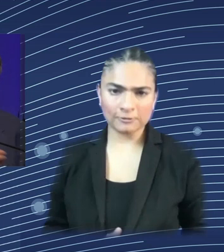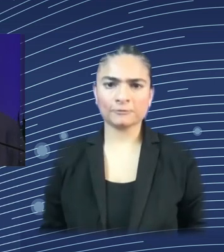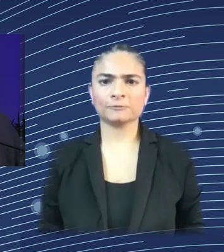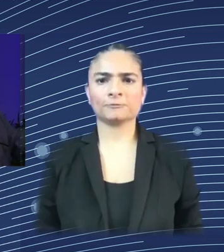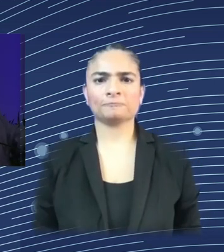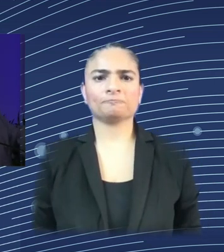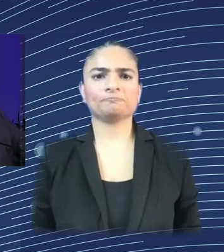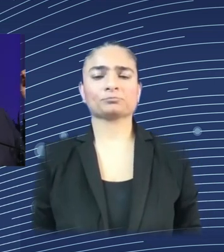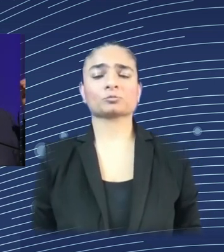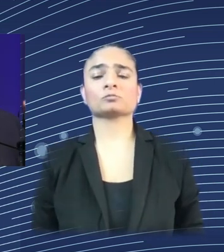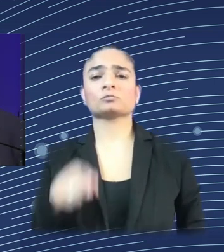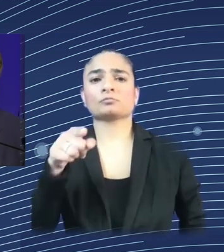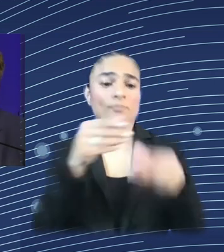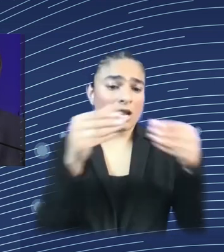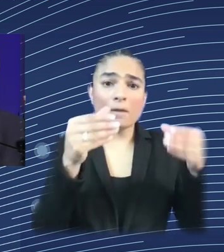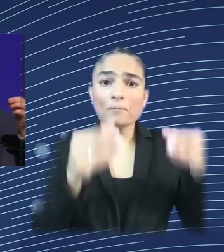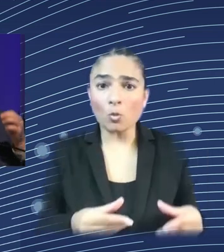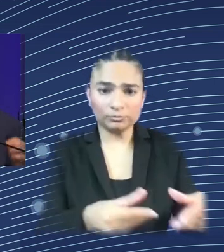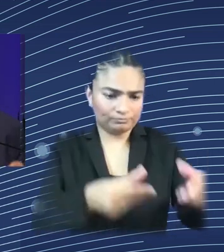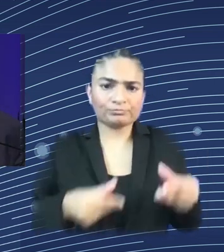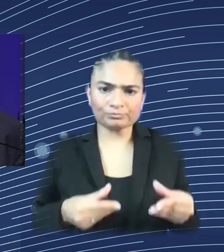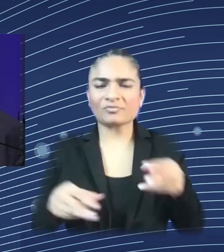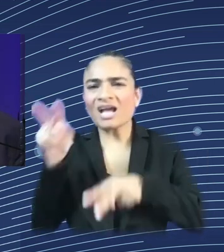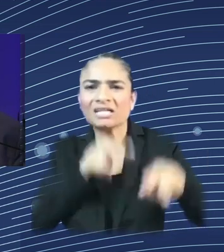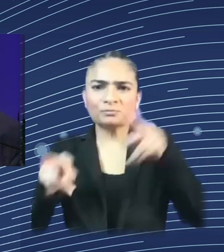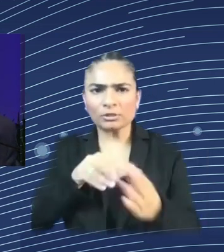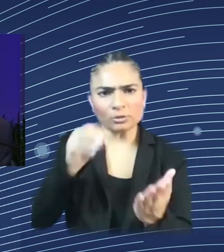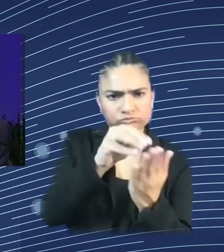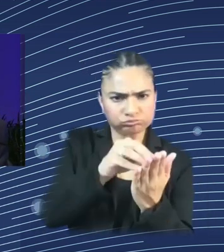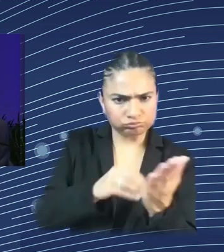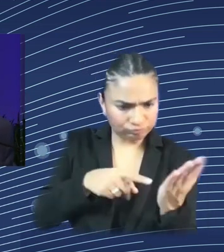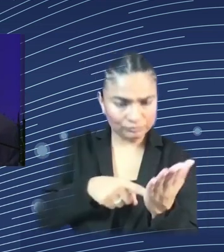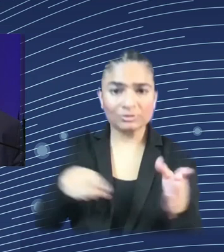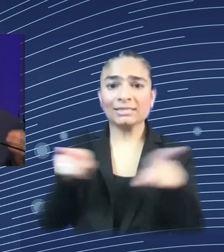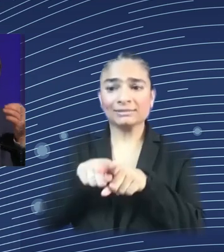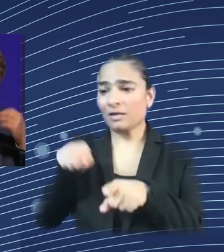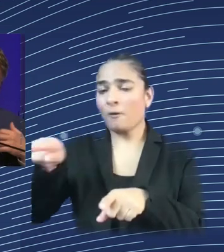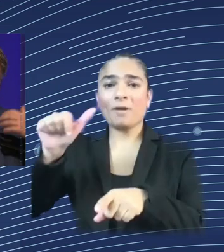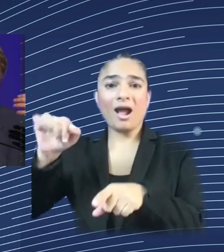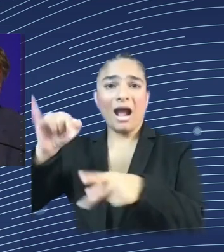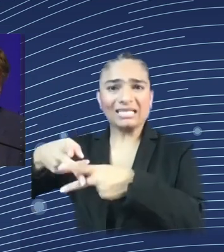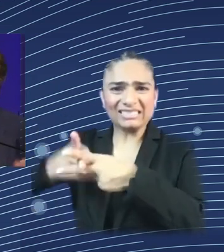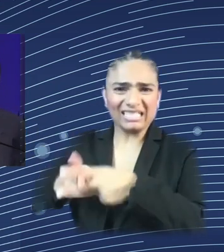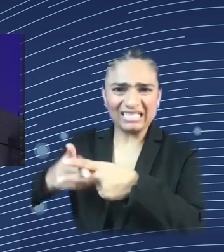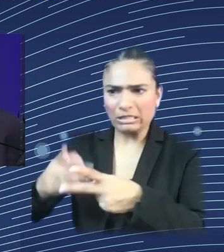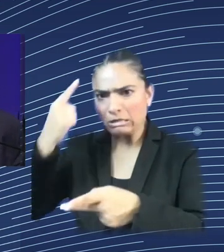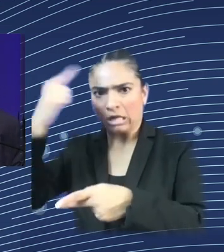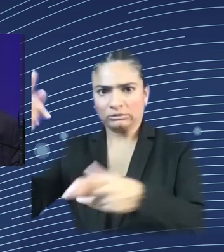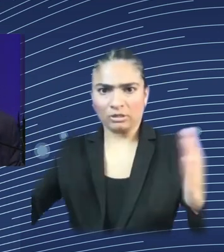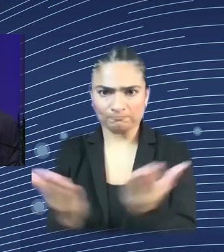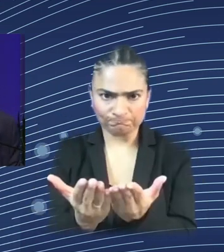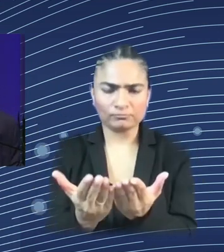intelligence that can see what elements are common in the different reports, then you can use this in a